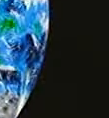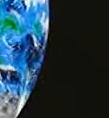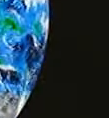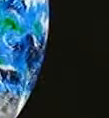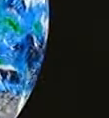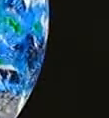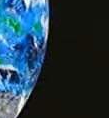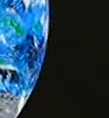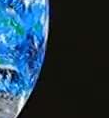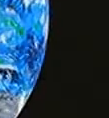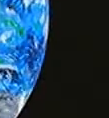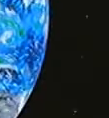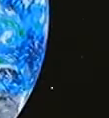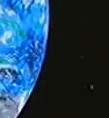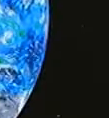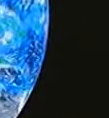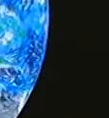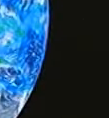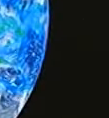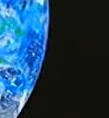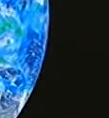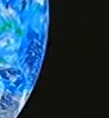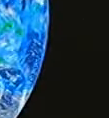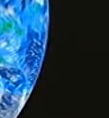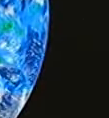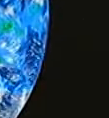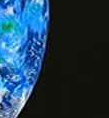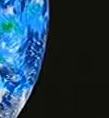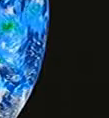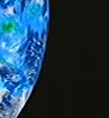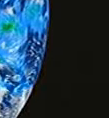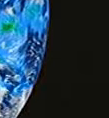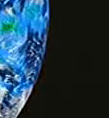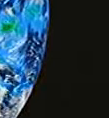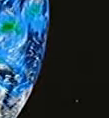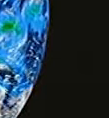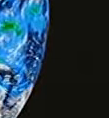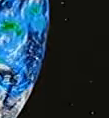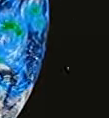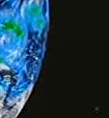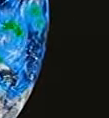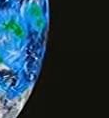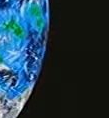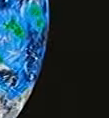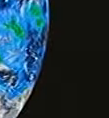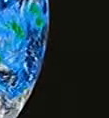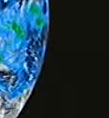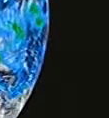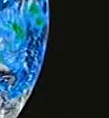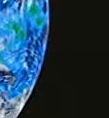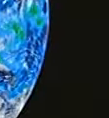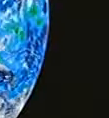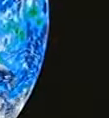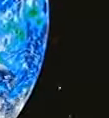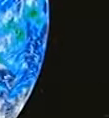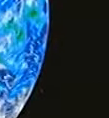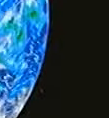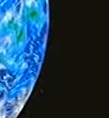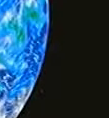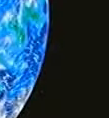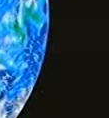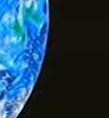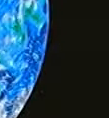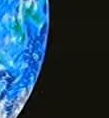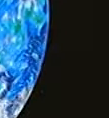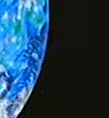sunny conditions that we are having in most parts of Uganda. But then we are benefiting from winds that are coming from Congo towards the western part of Uganda.